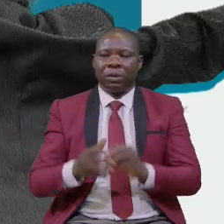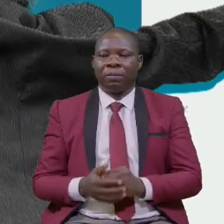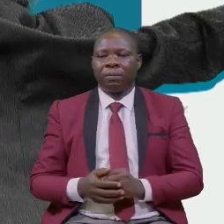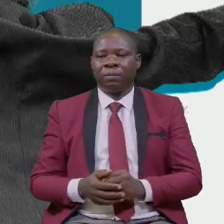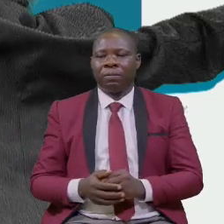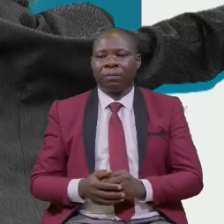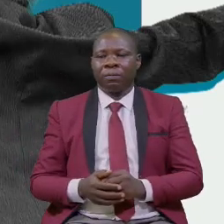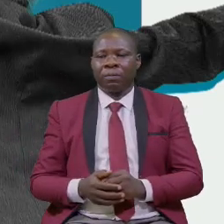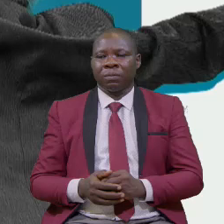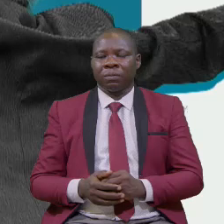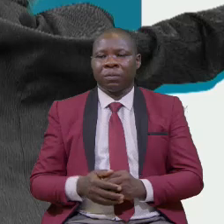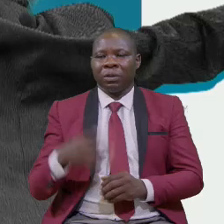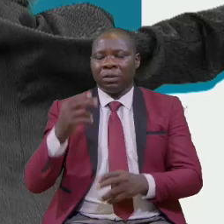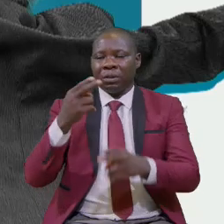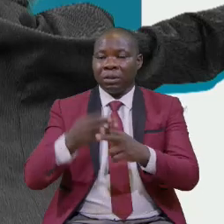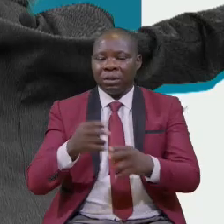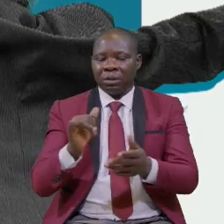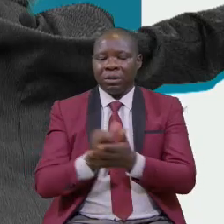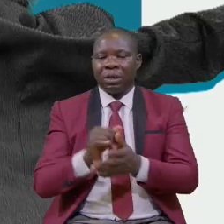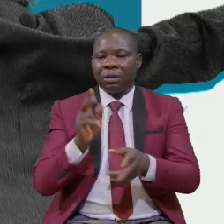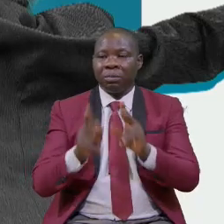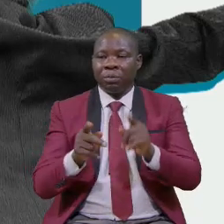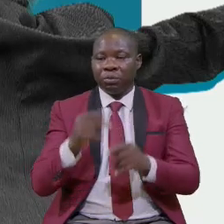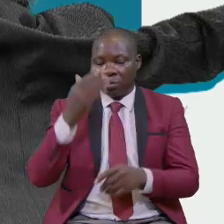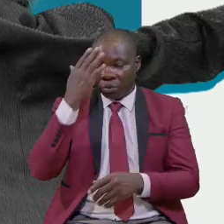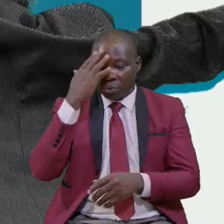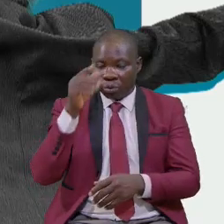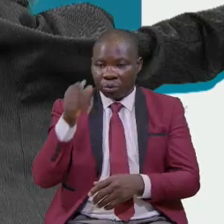the name by which you are called in the place you live.